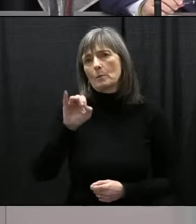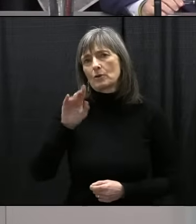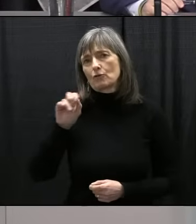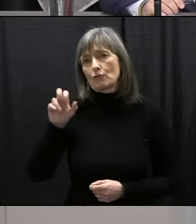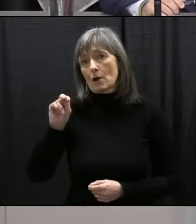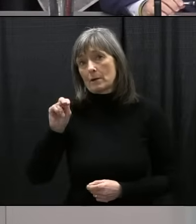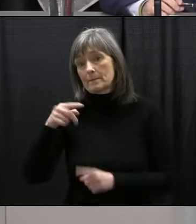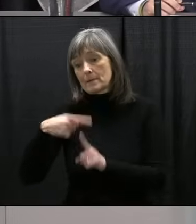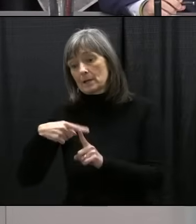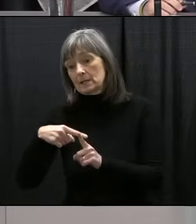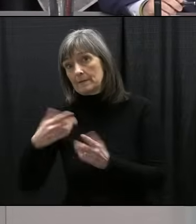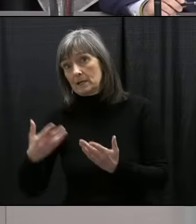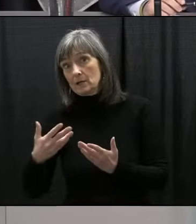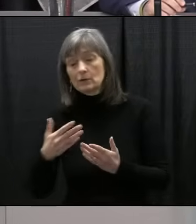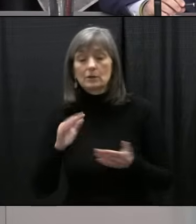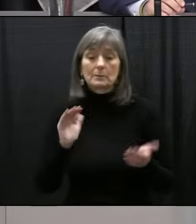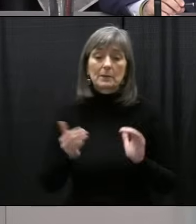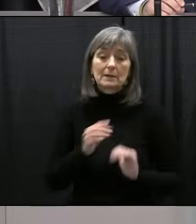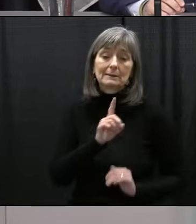cases?